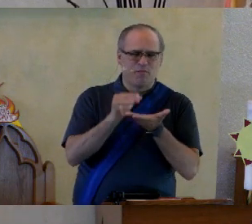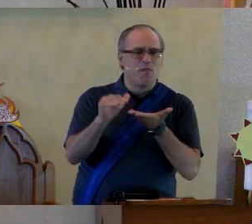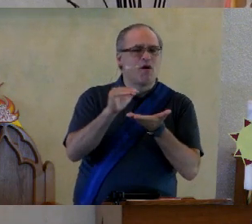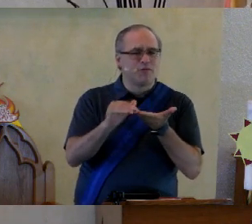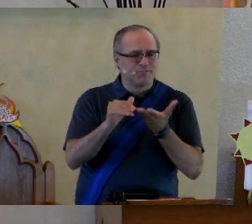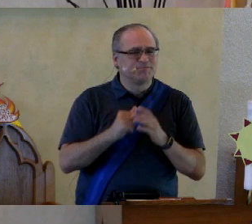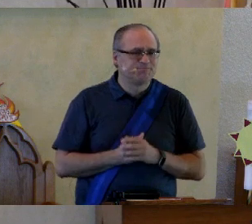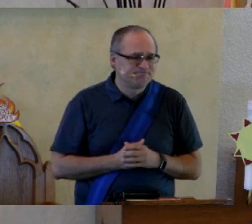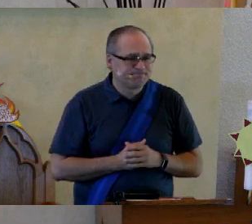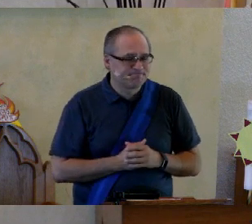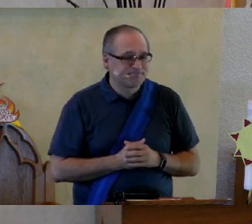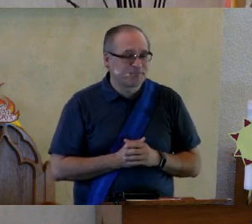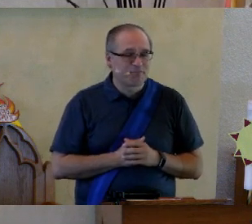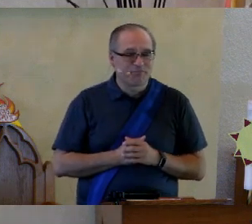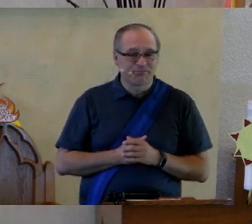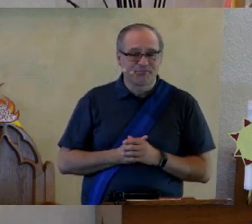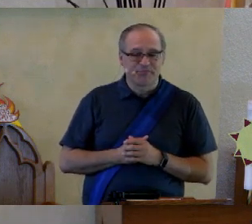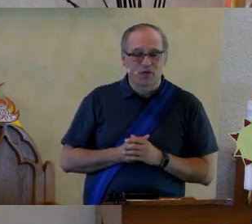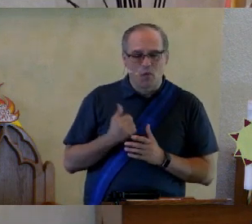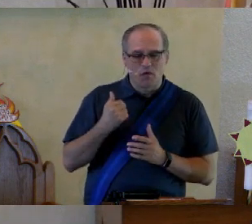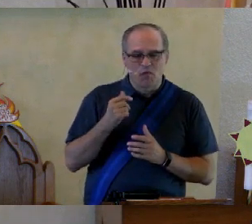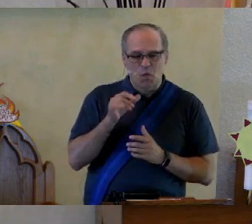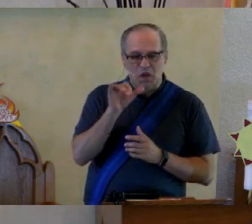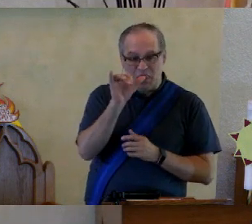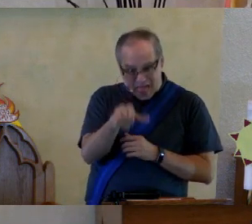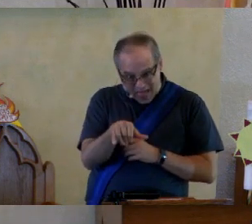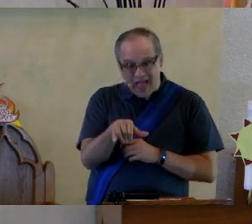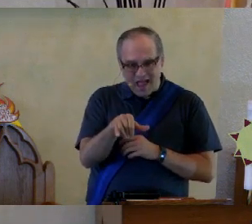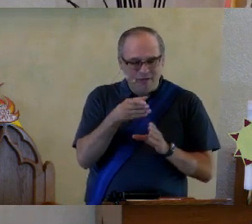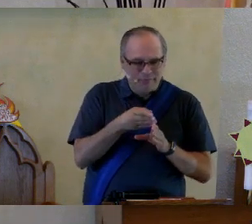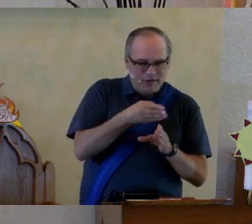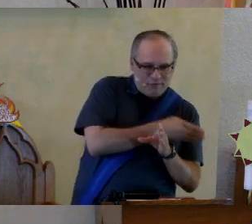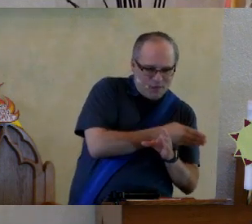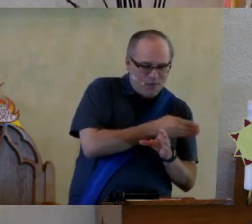We do this before we celebrate communion as a way to